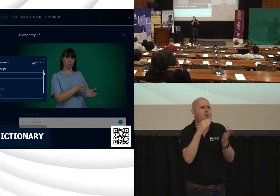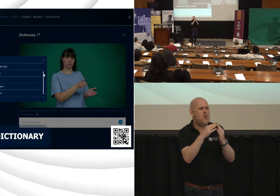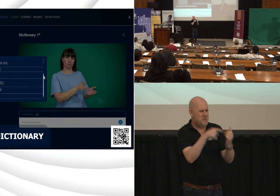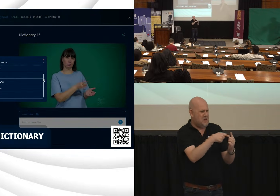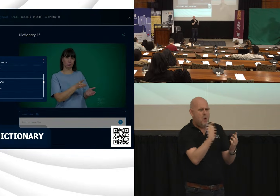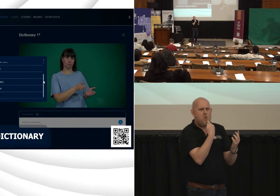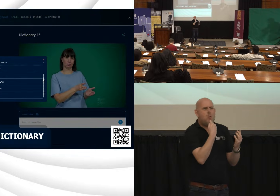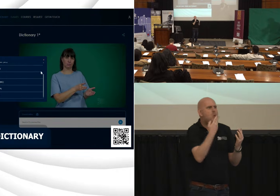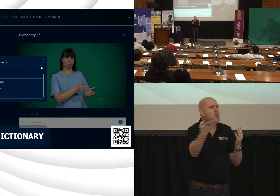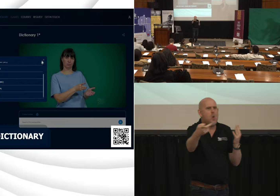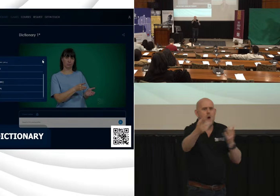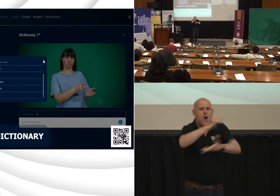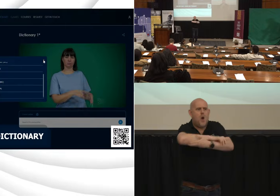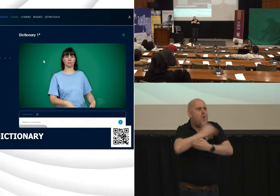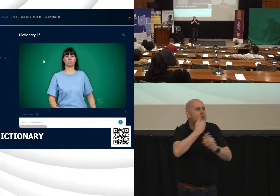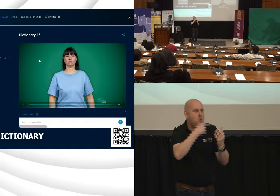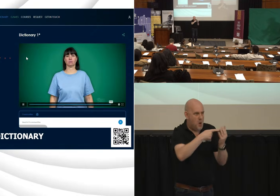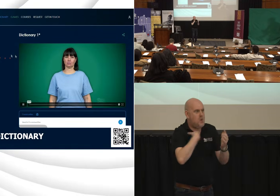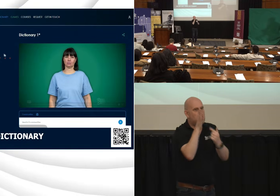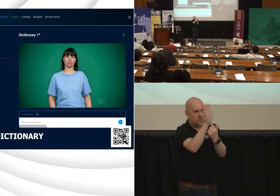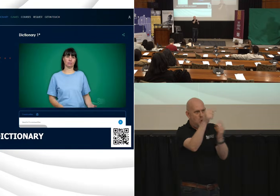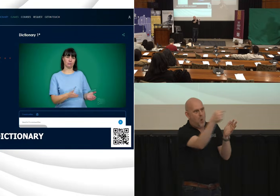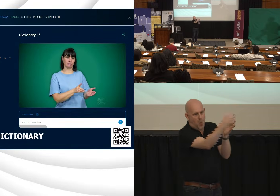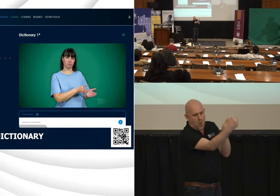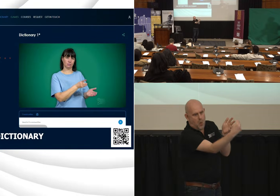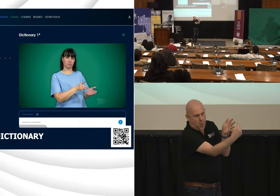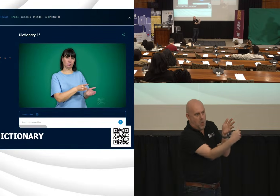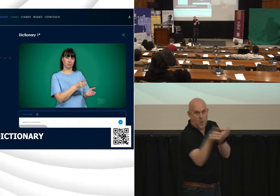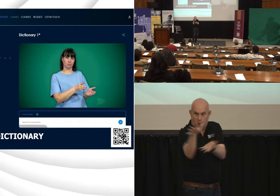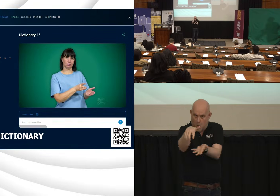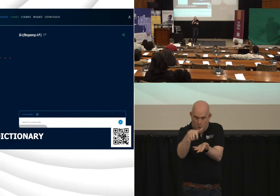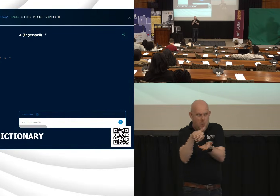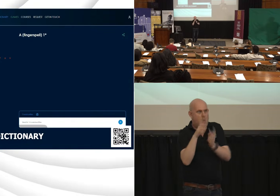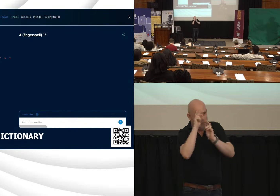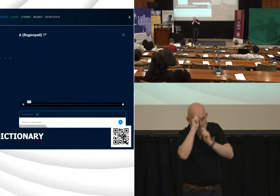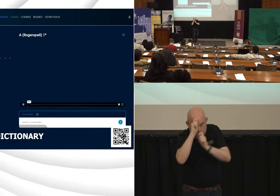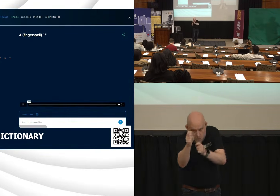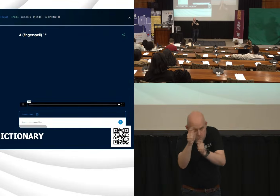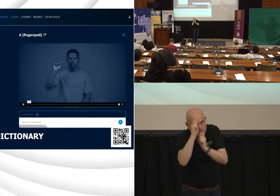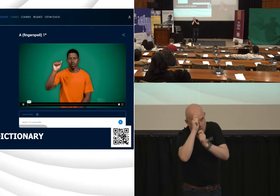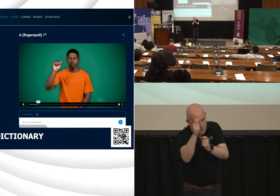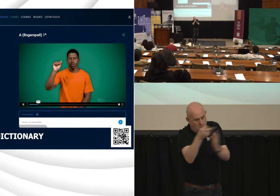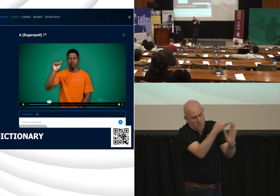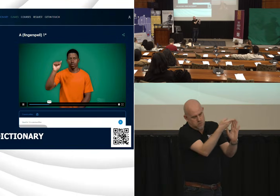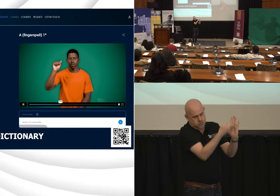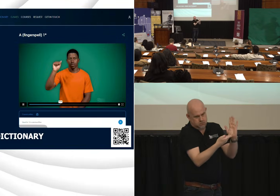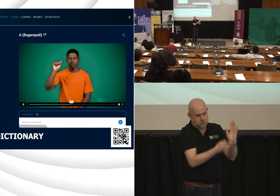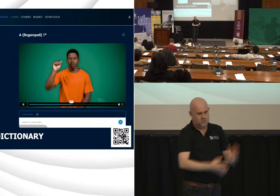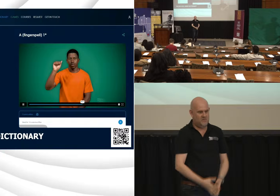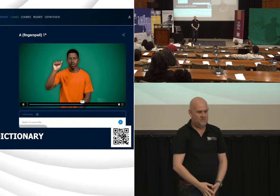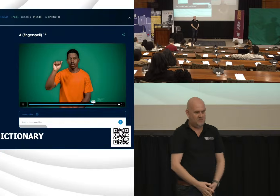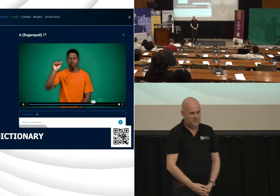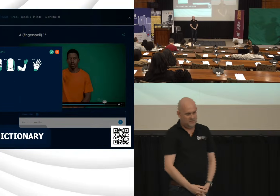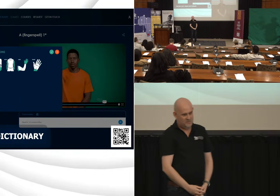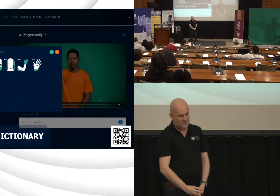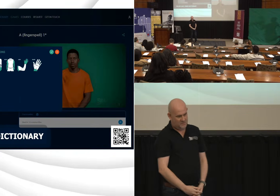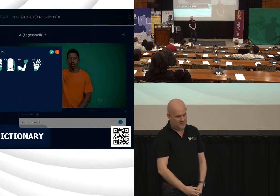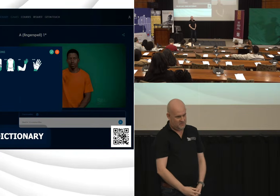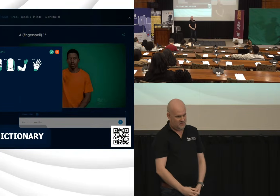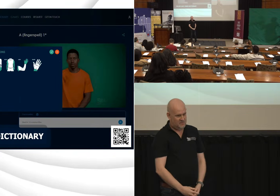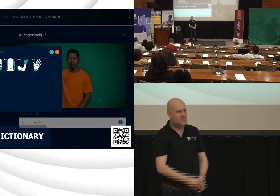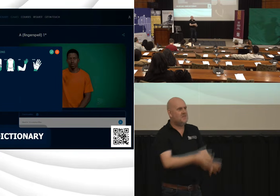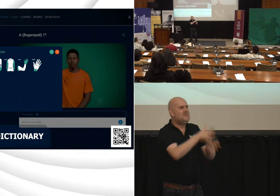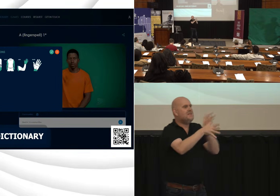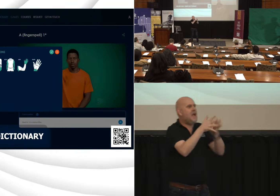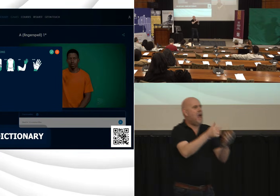The communities, from where do we get the data? We have all the communities integrated into the dictionary, and we want to acknowledge them